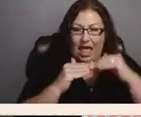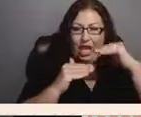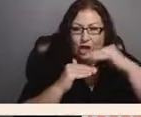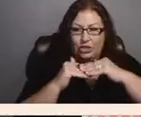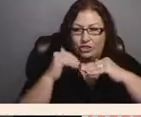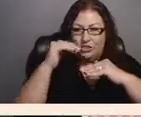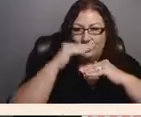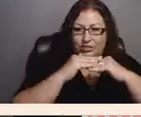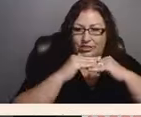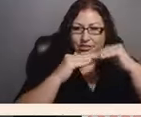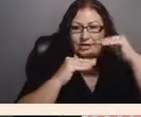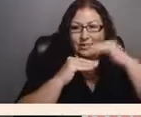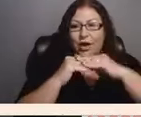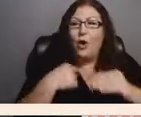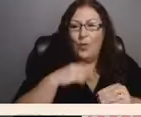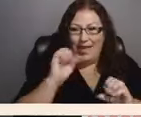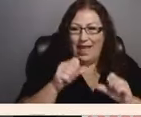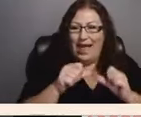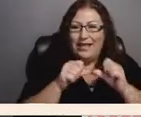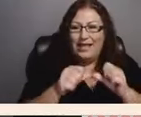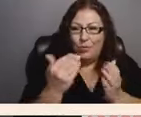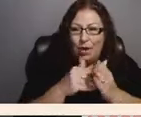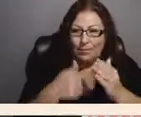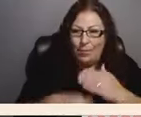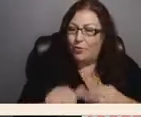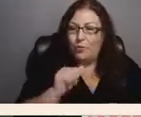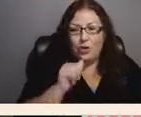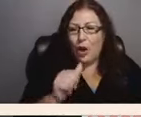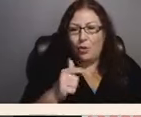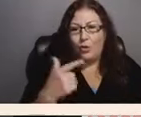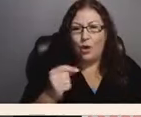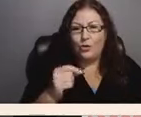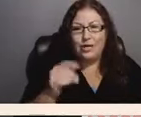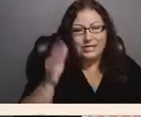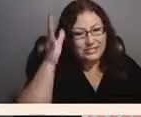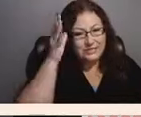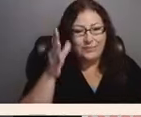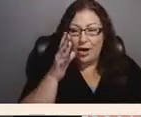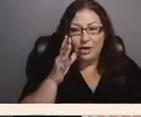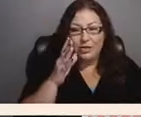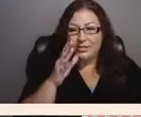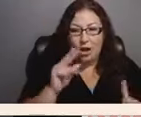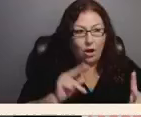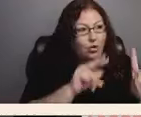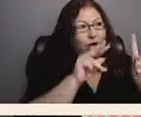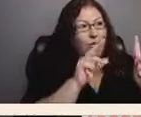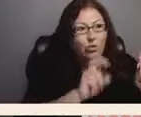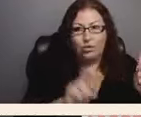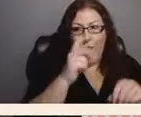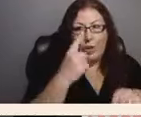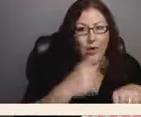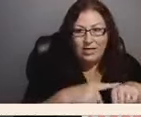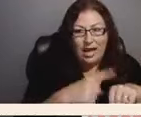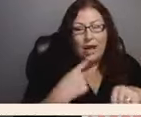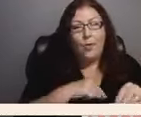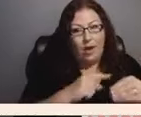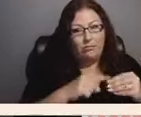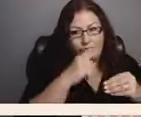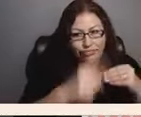rebirthing. We don't go as parents around the hero's journey one time. We go around it many times, I